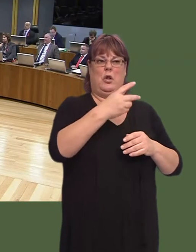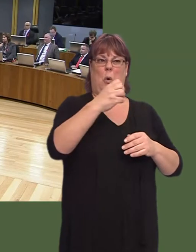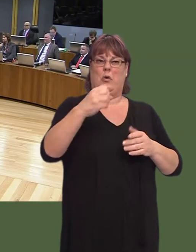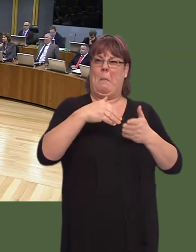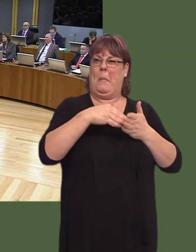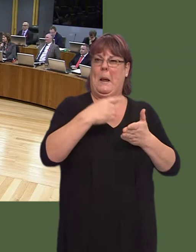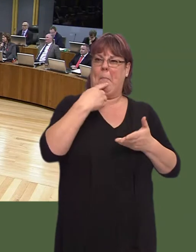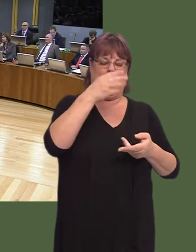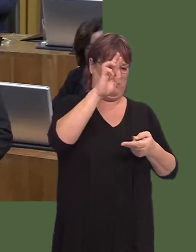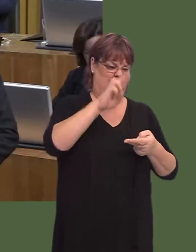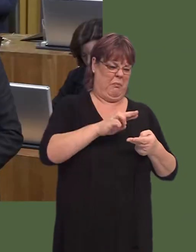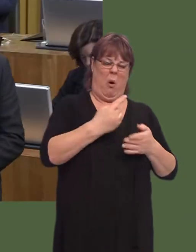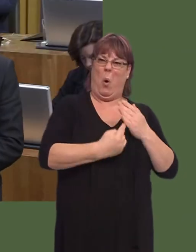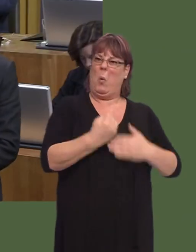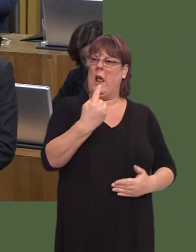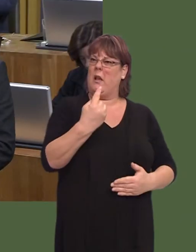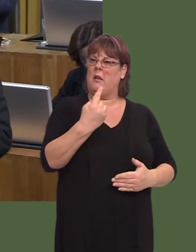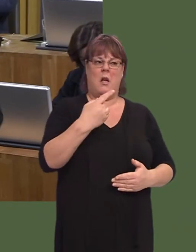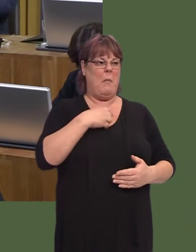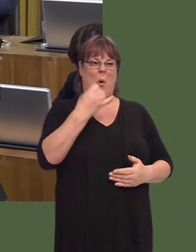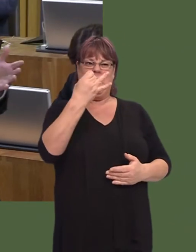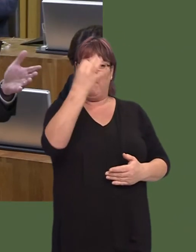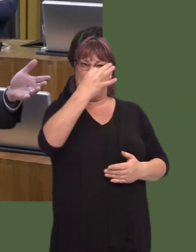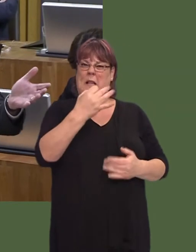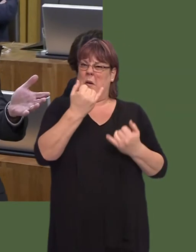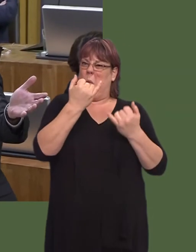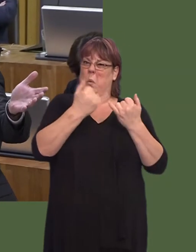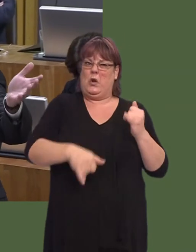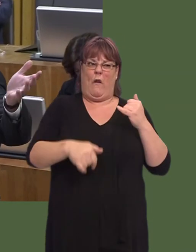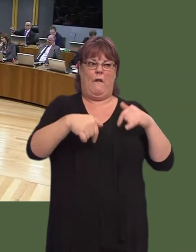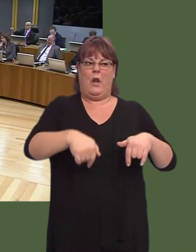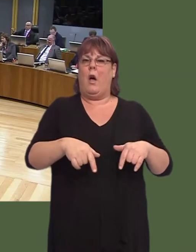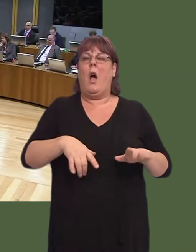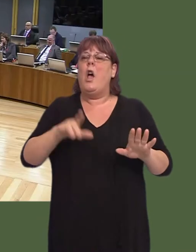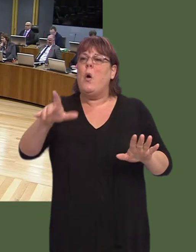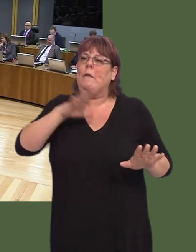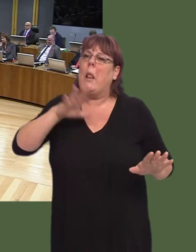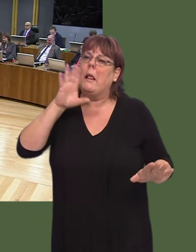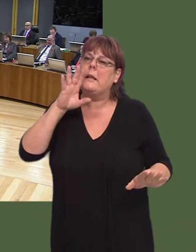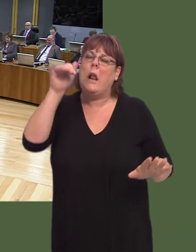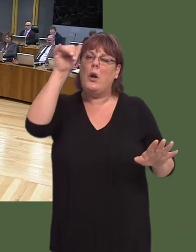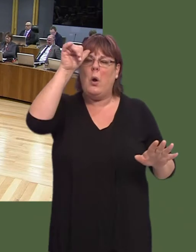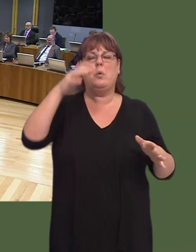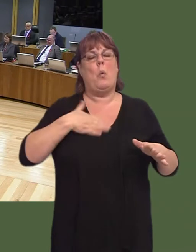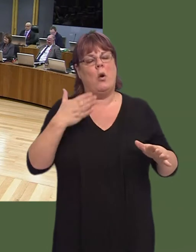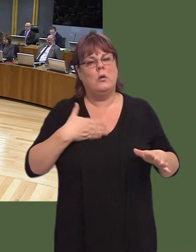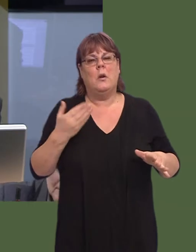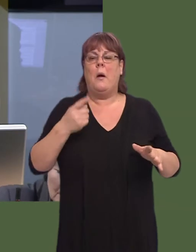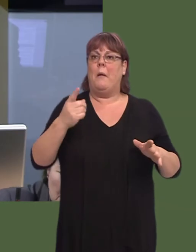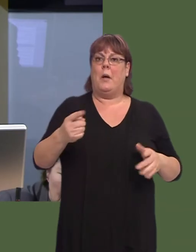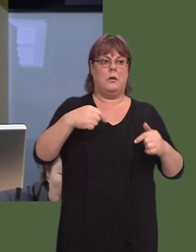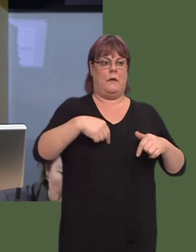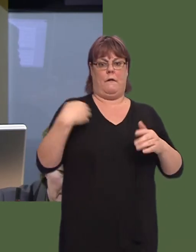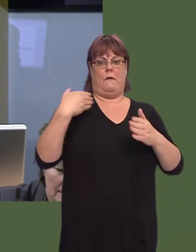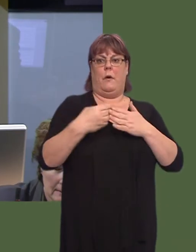4 years to spend, where we end up in a position where we are 7% worse off in real... I know it hurts, but you've got to listen. 7%